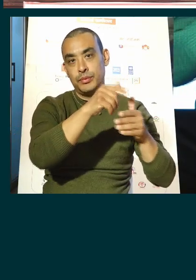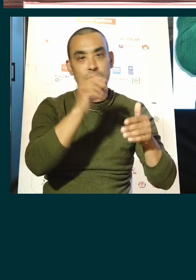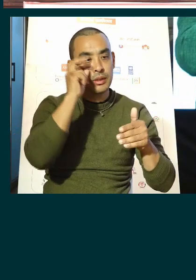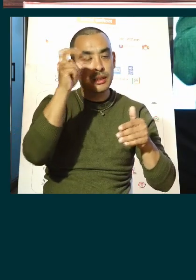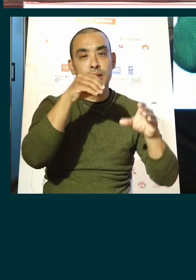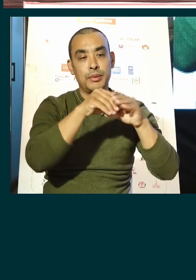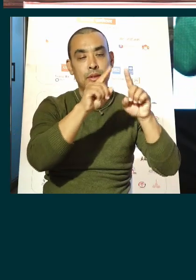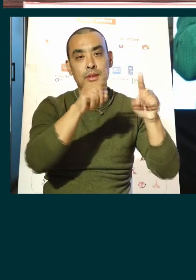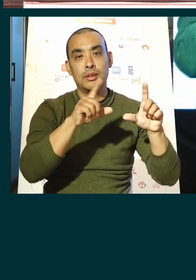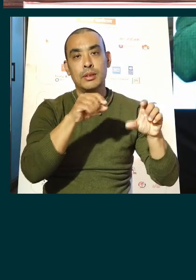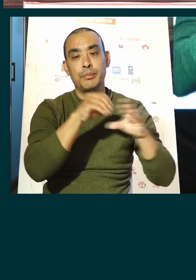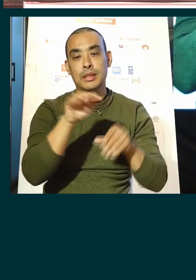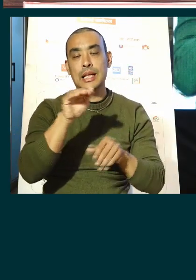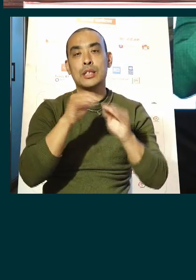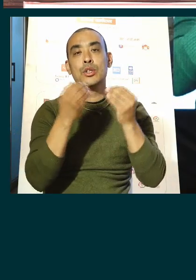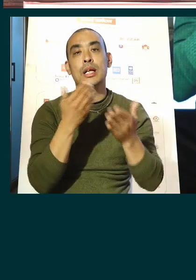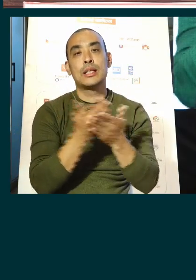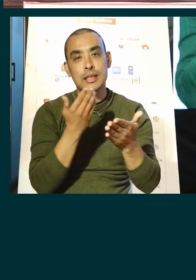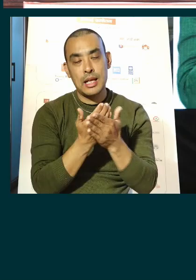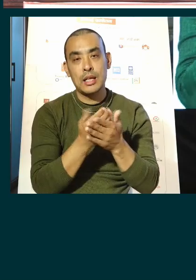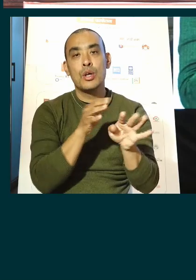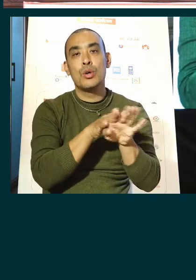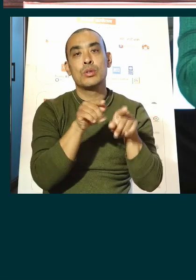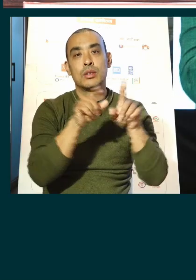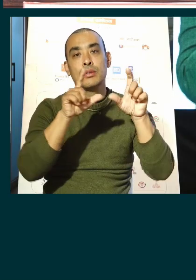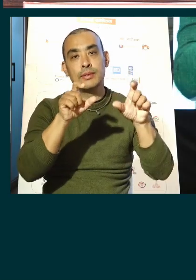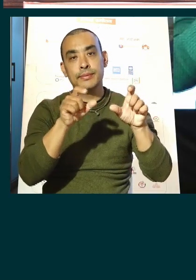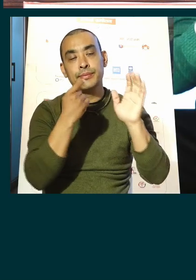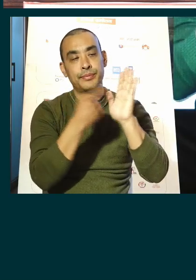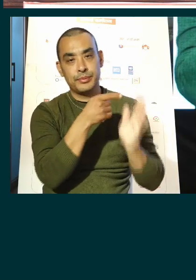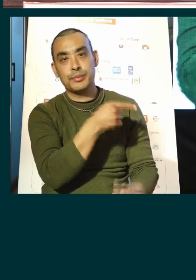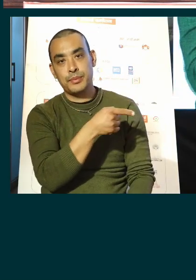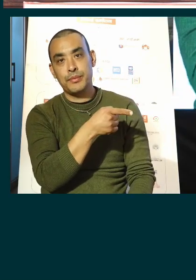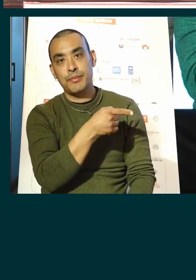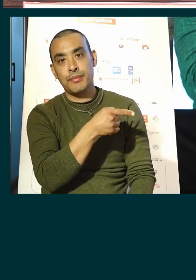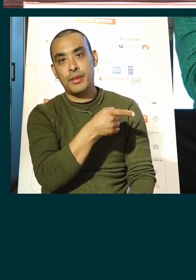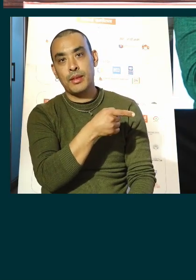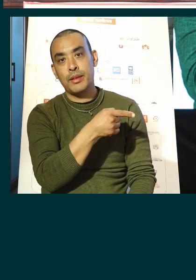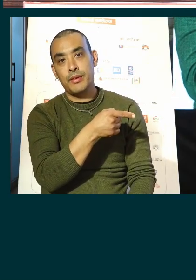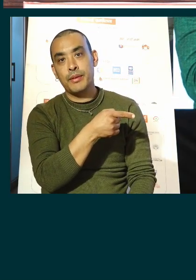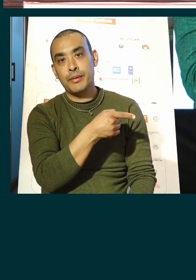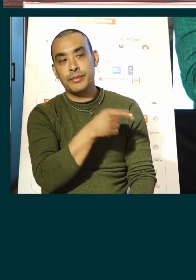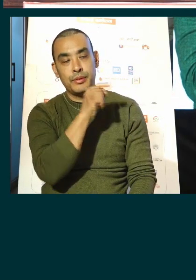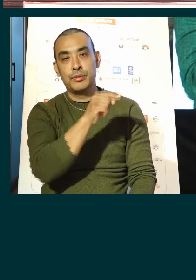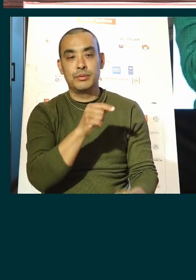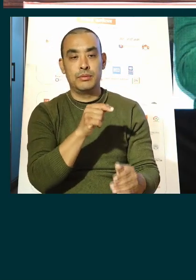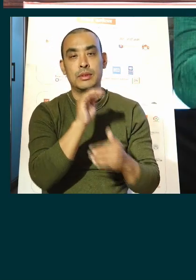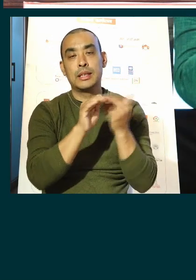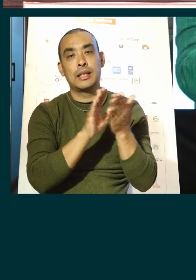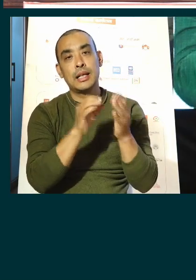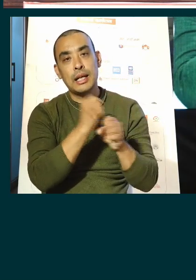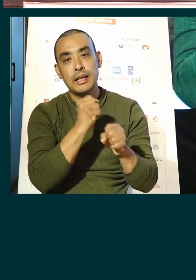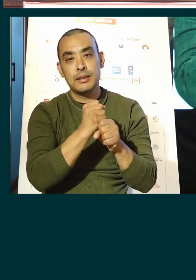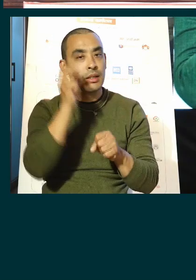are some partners here, so some of you, I'm sure you know the Masika Mahotsav, the festival of menstruation that started